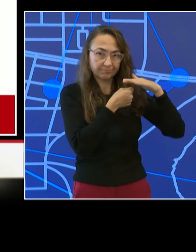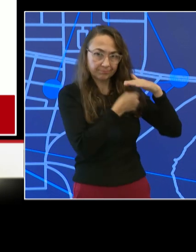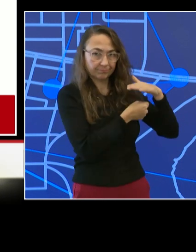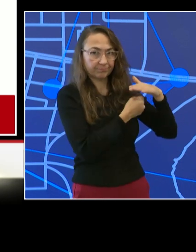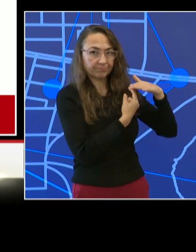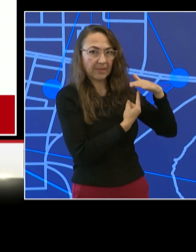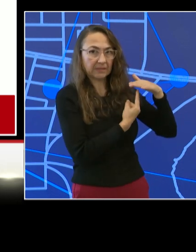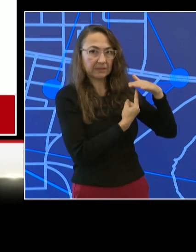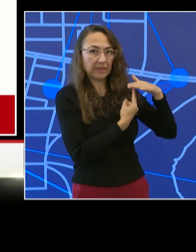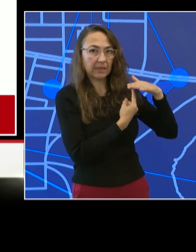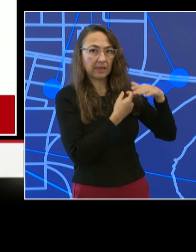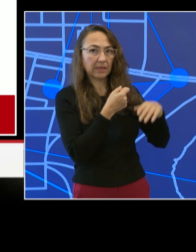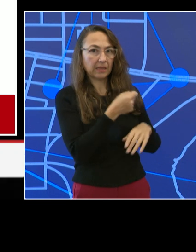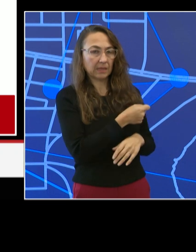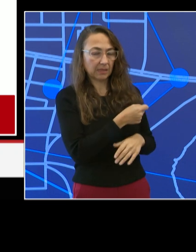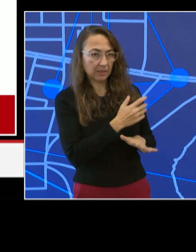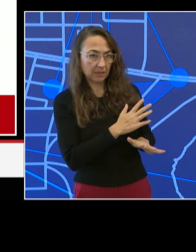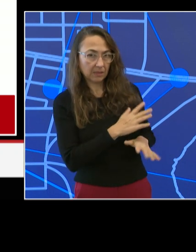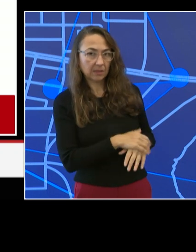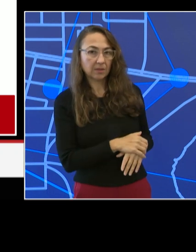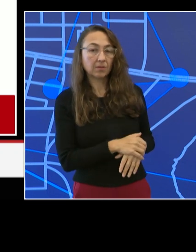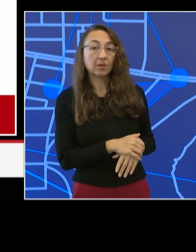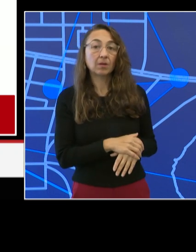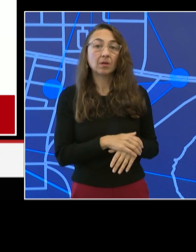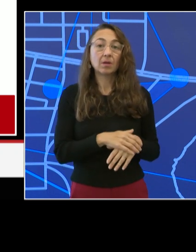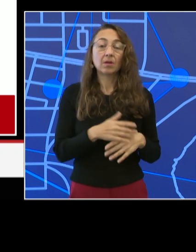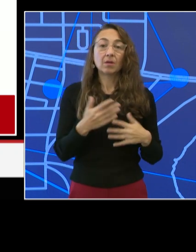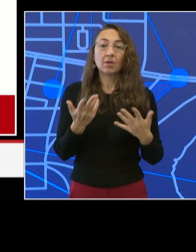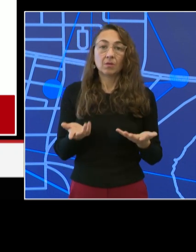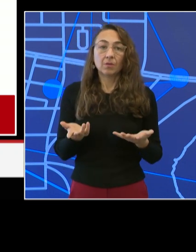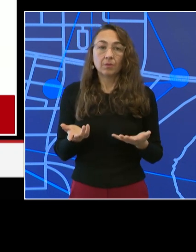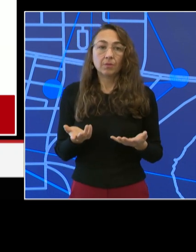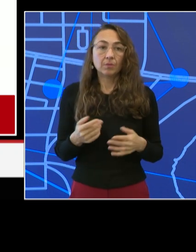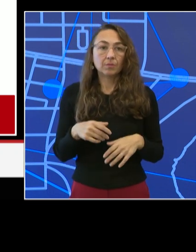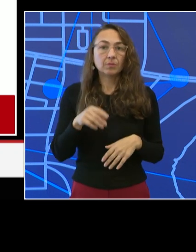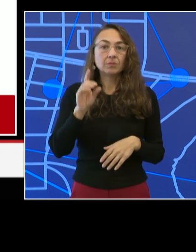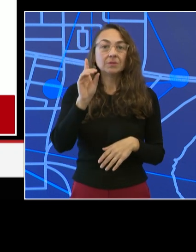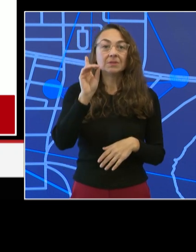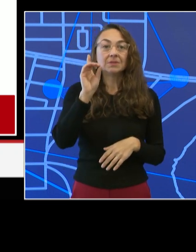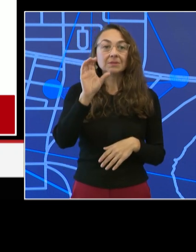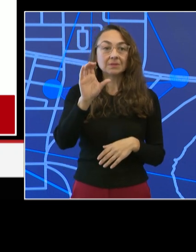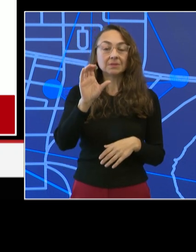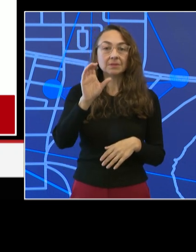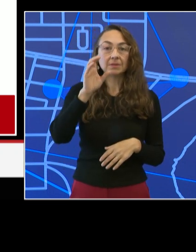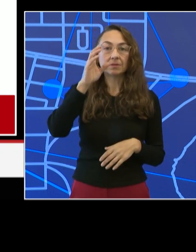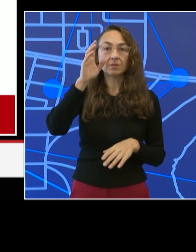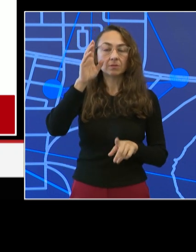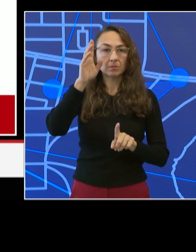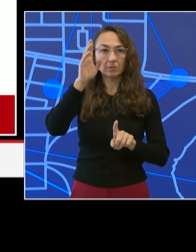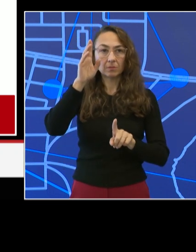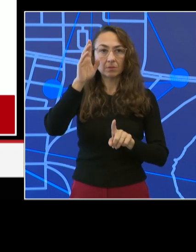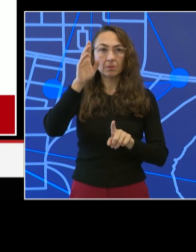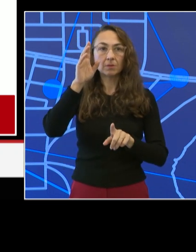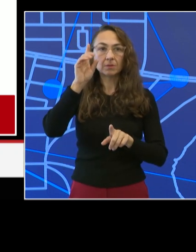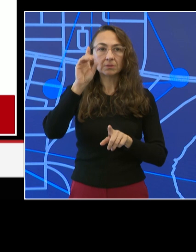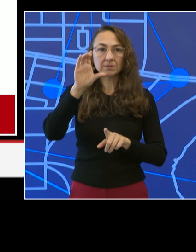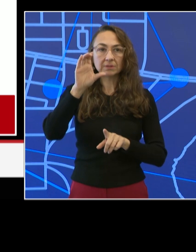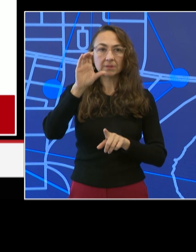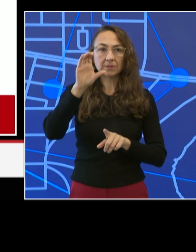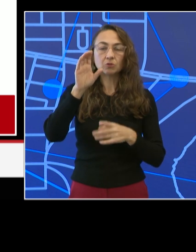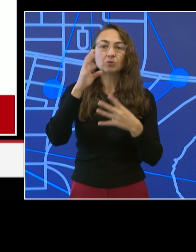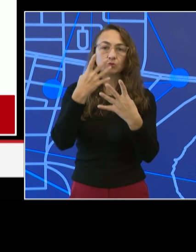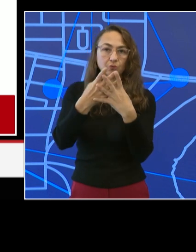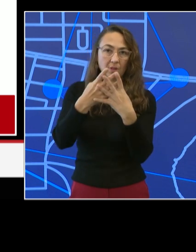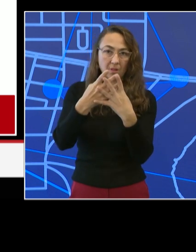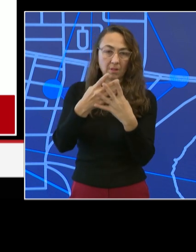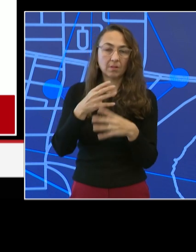being held pretrial. Our current population at the DC jail is 1957, which is more in line with our pre-pandemic